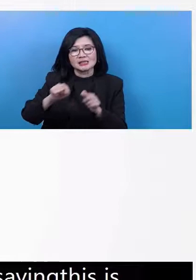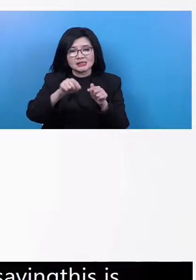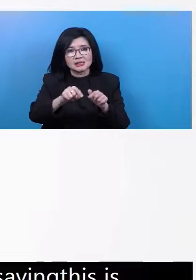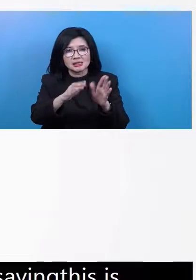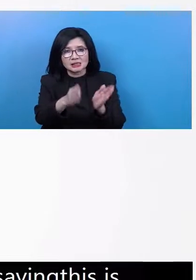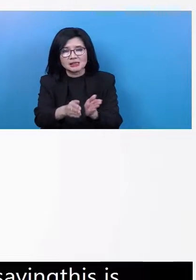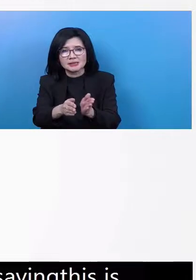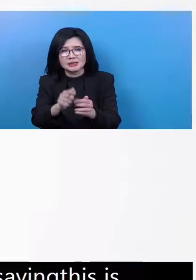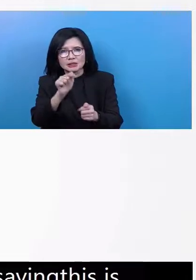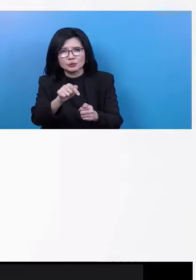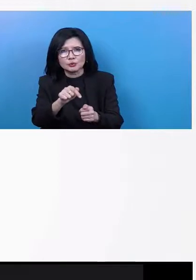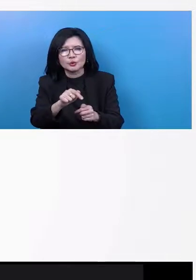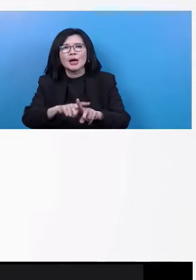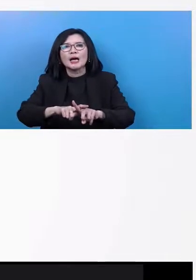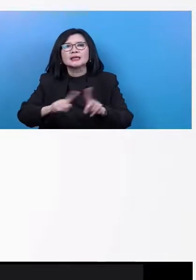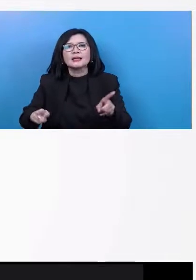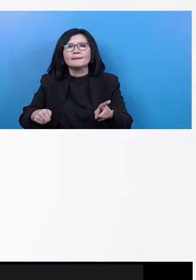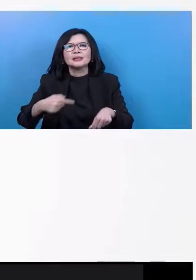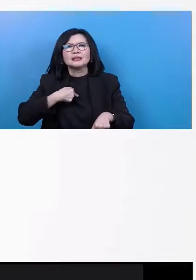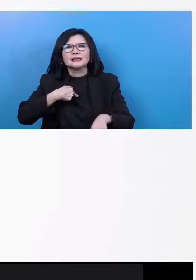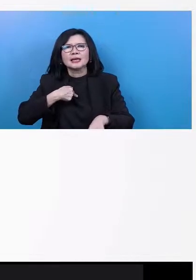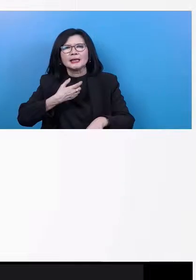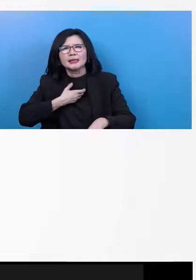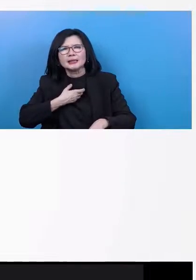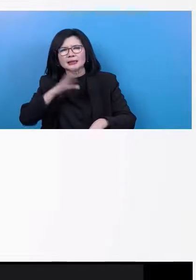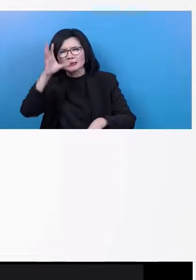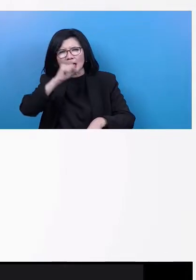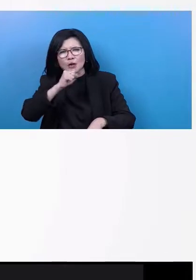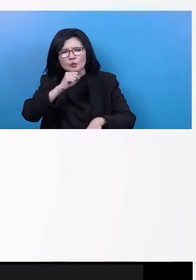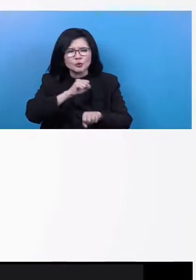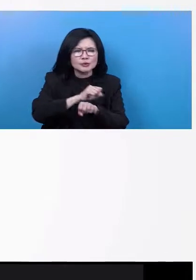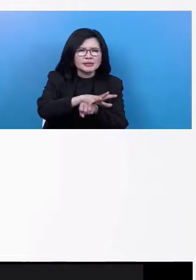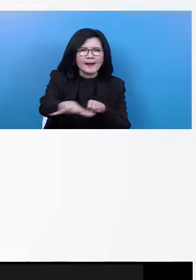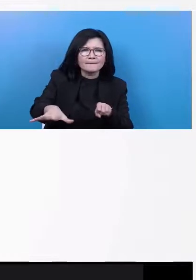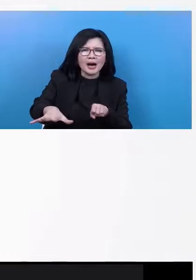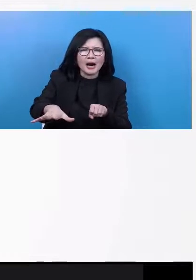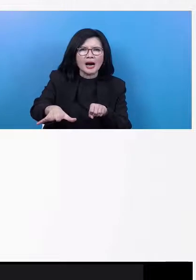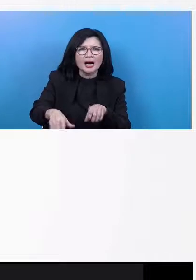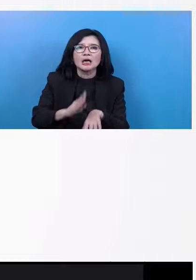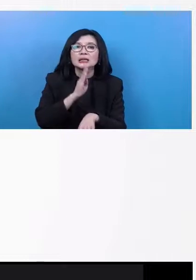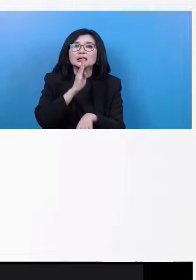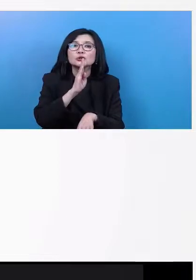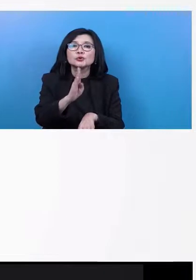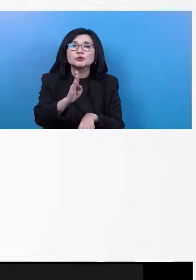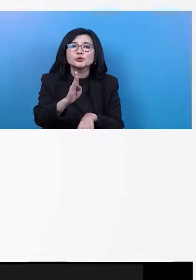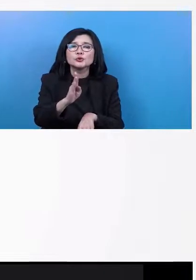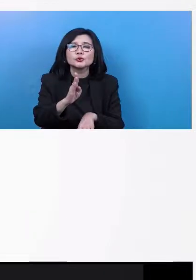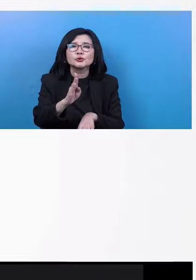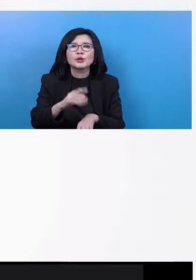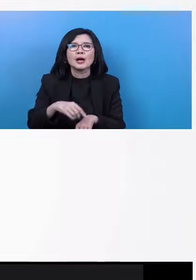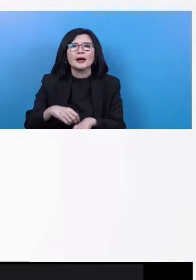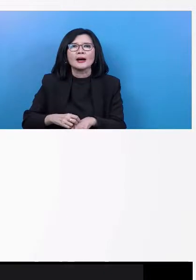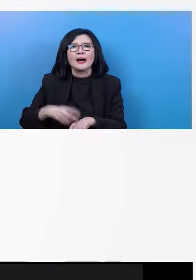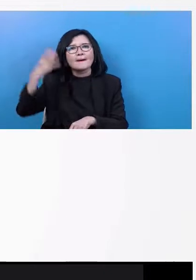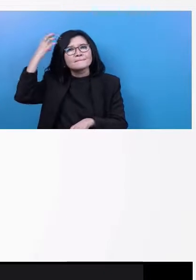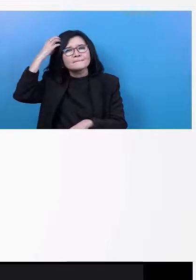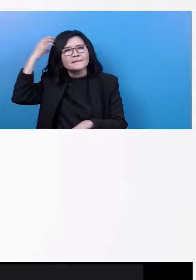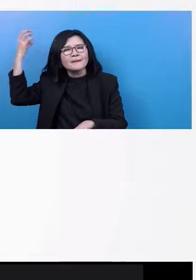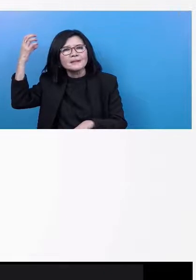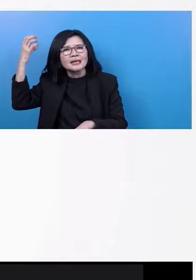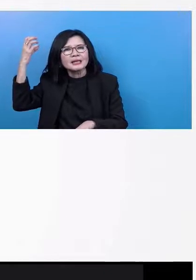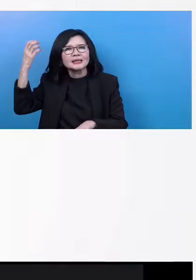impact. And I think if we're being brutally honest with ourselves, governments, local authorities do not look to